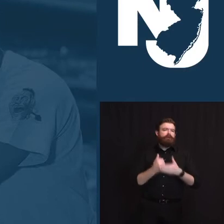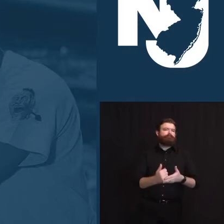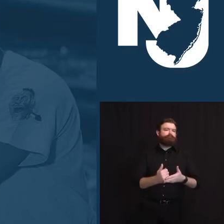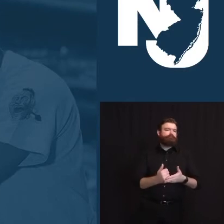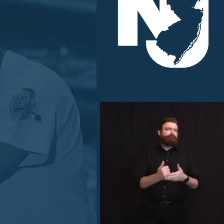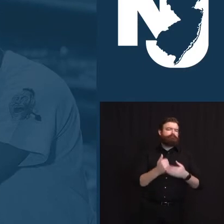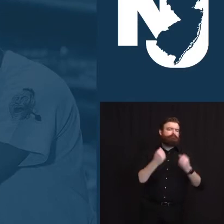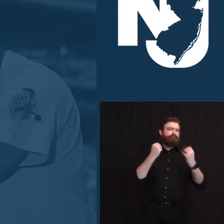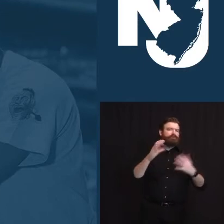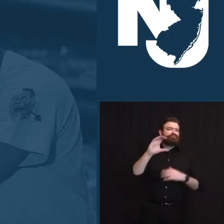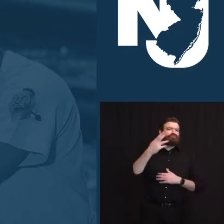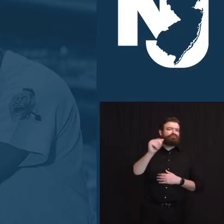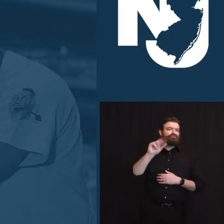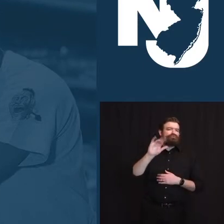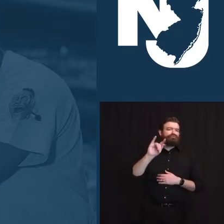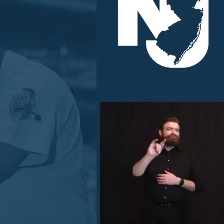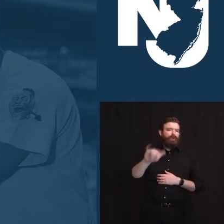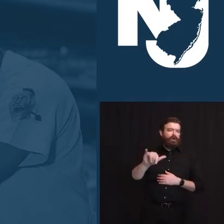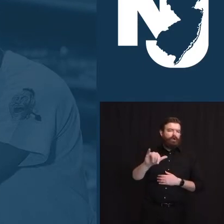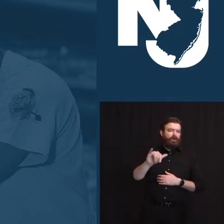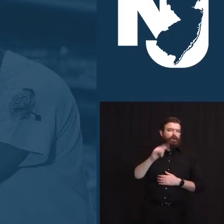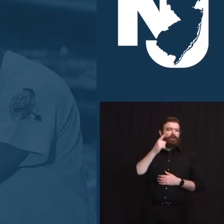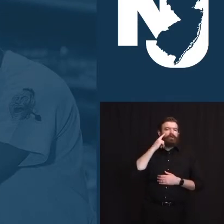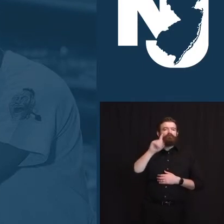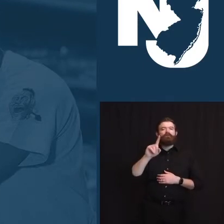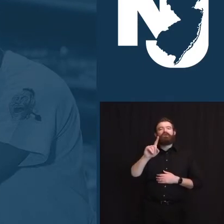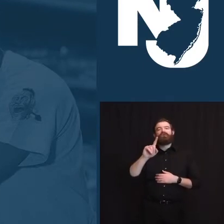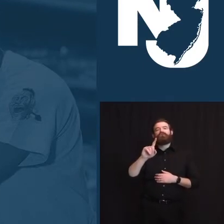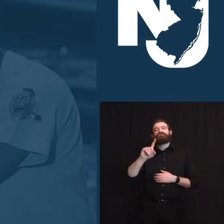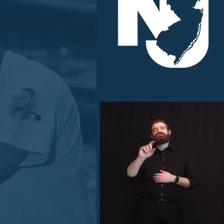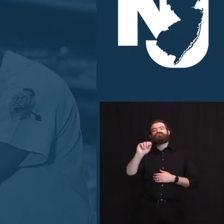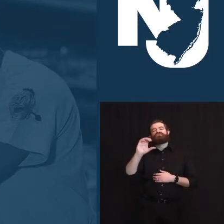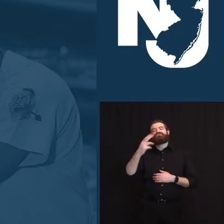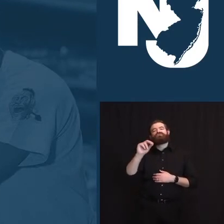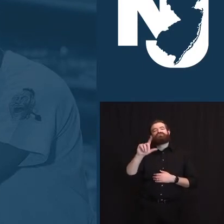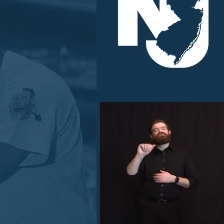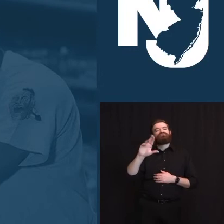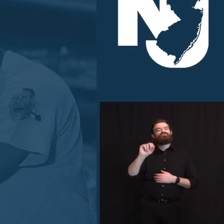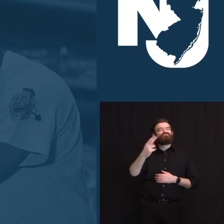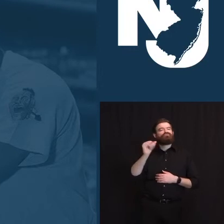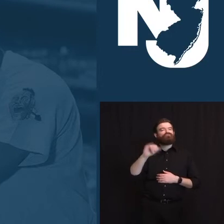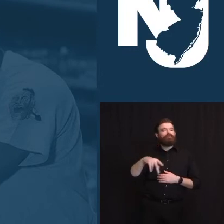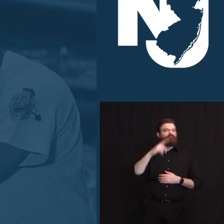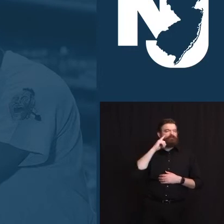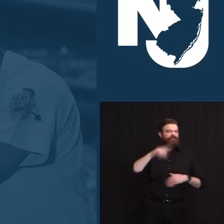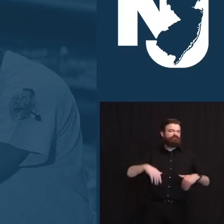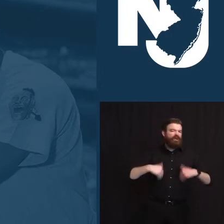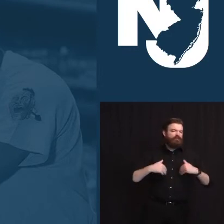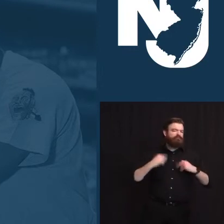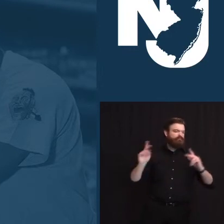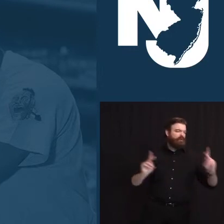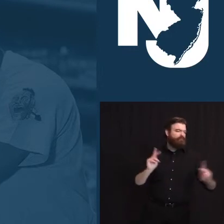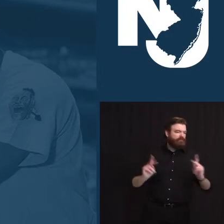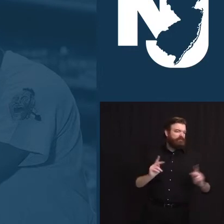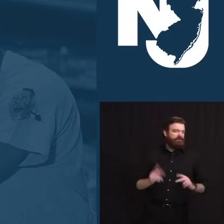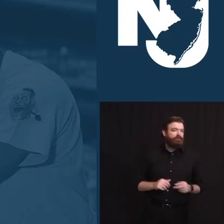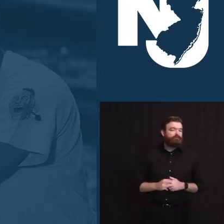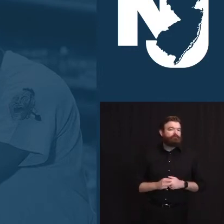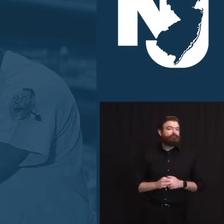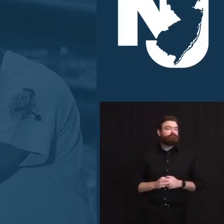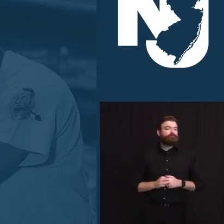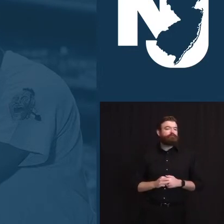opportunities for countless urban youth, among many other pursuits. He brought millions of Americans together as he chased